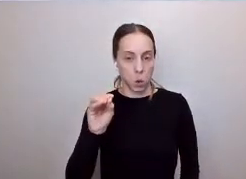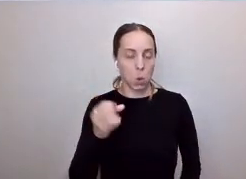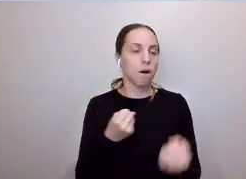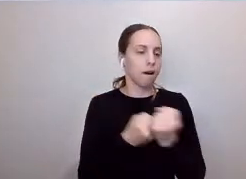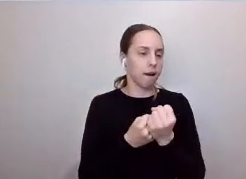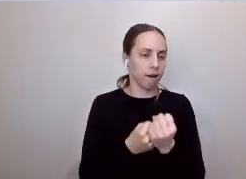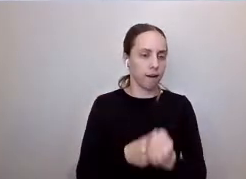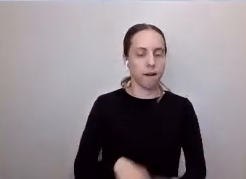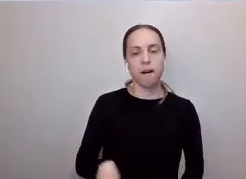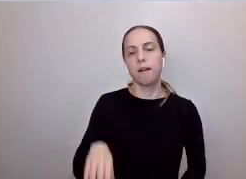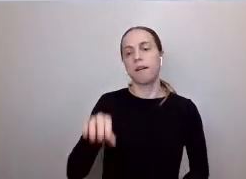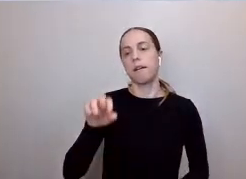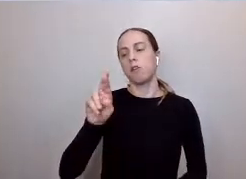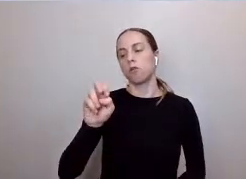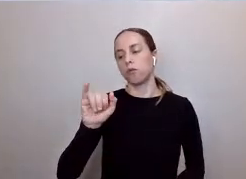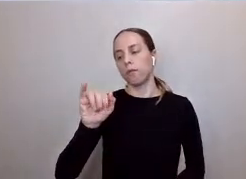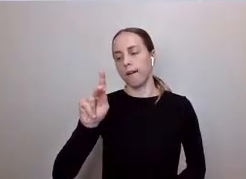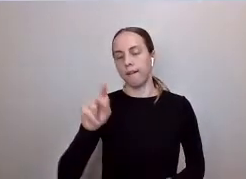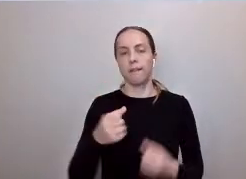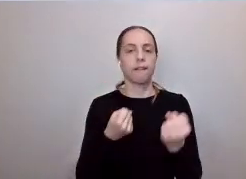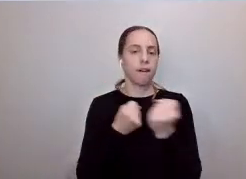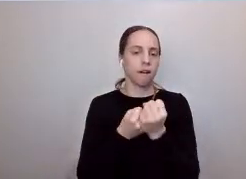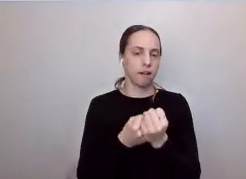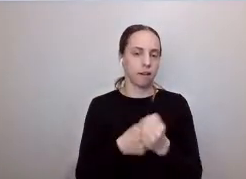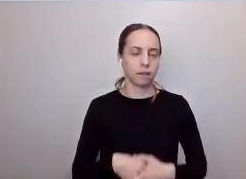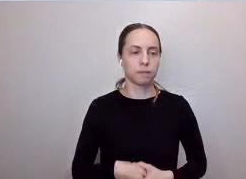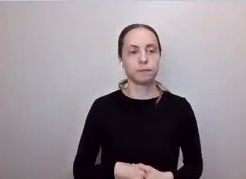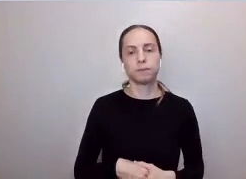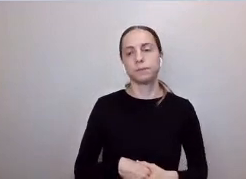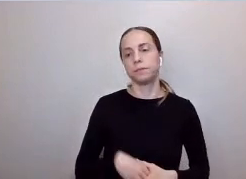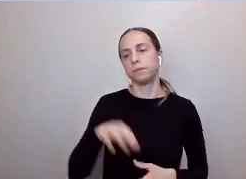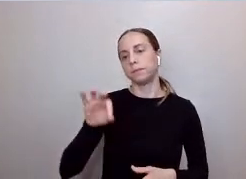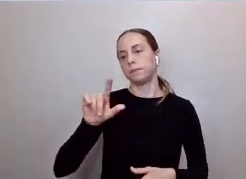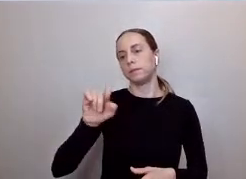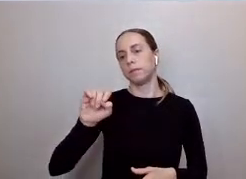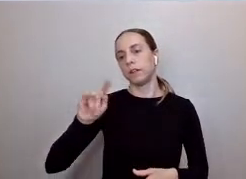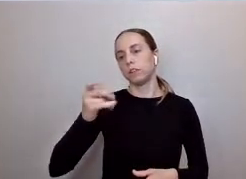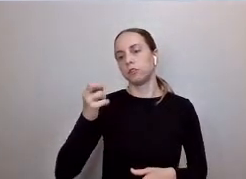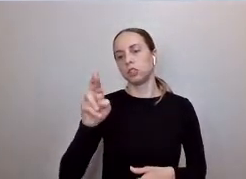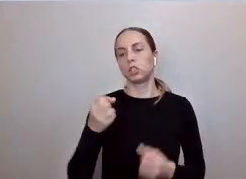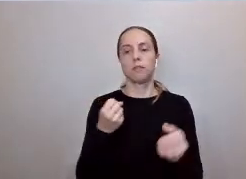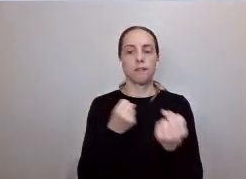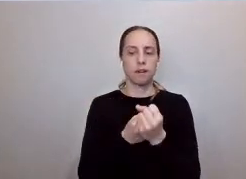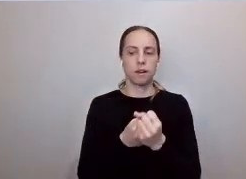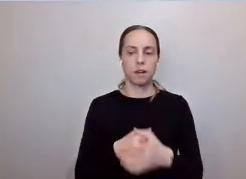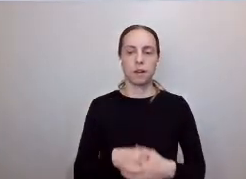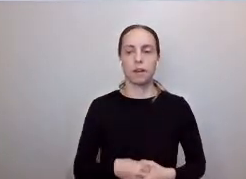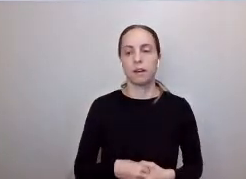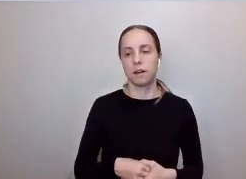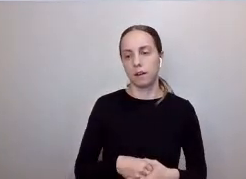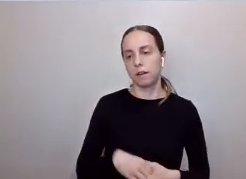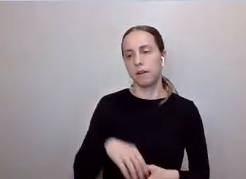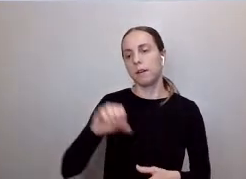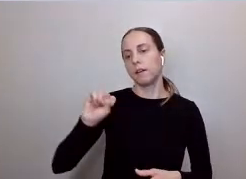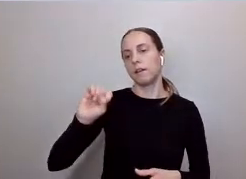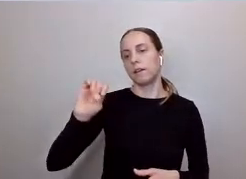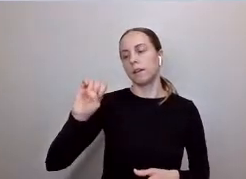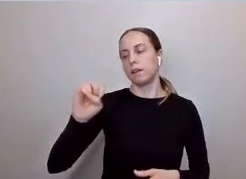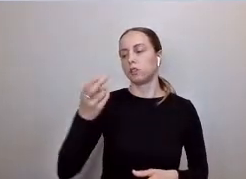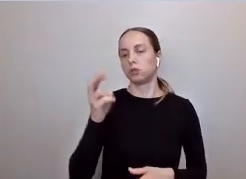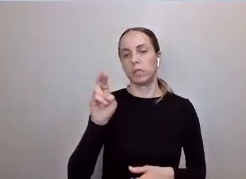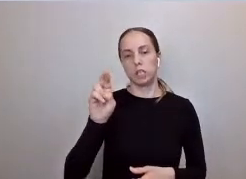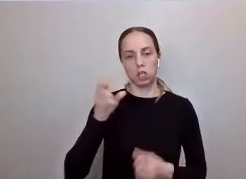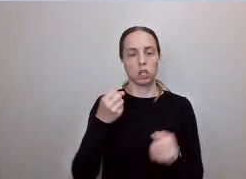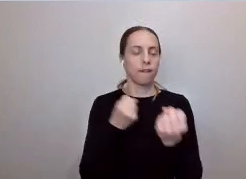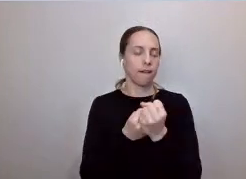Reich. Aye. Councilmember Fletcher. Aye. Councilmember Schrader. Aye. Councilmember